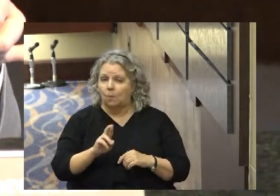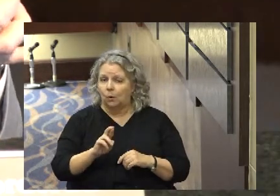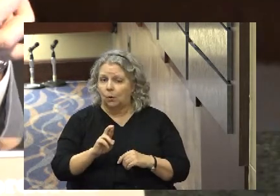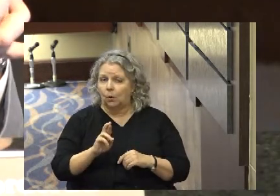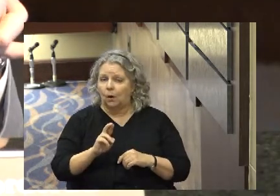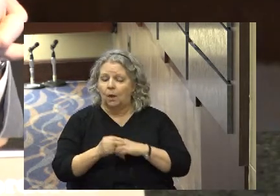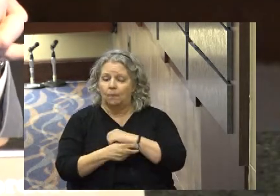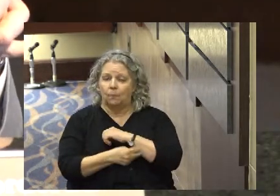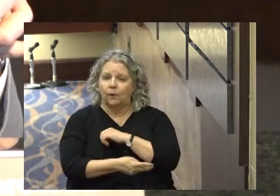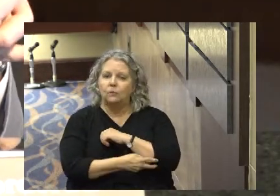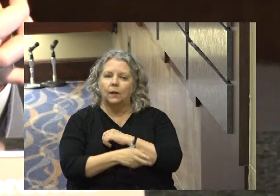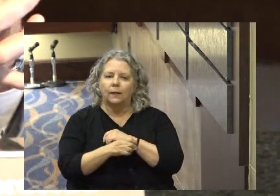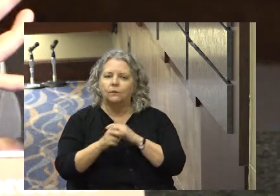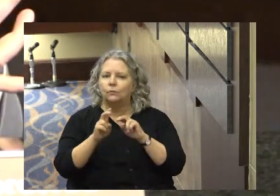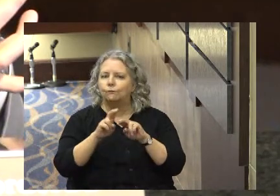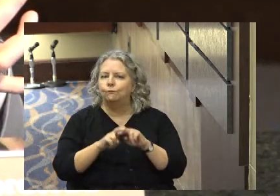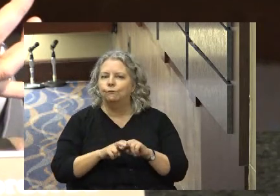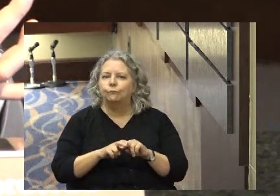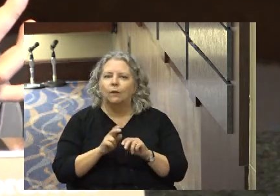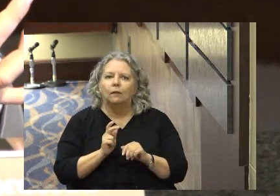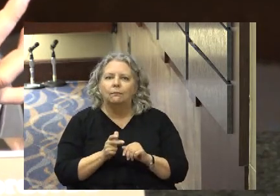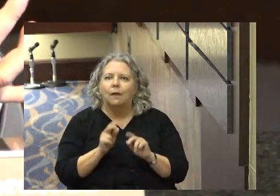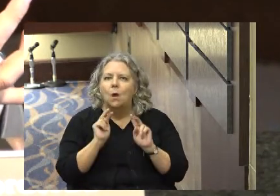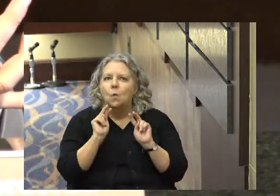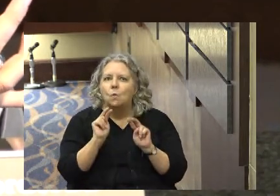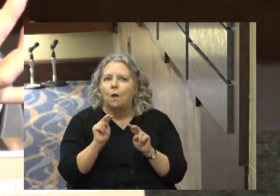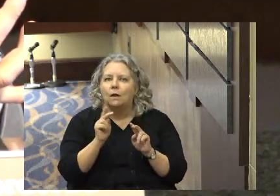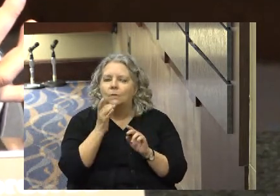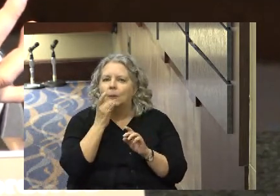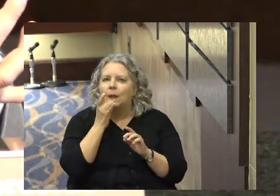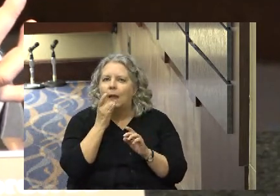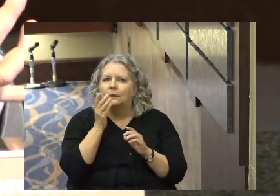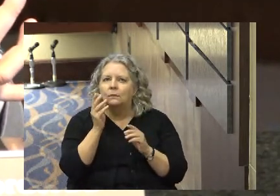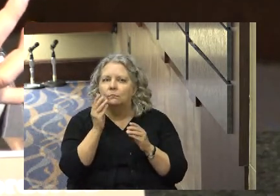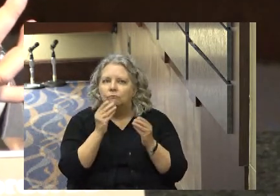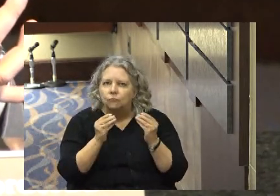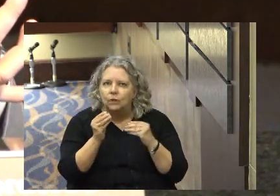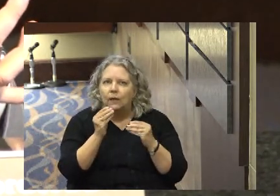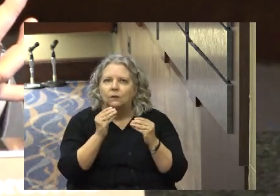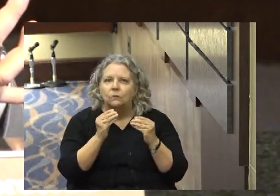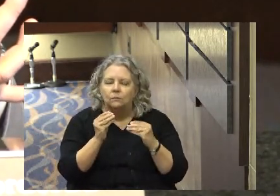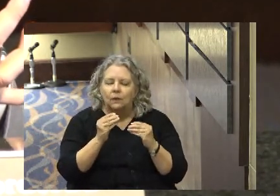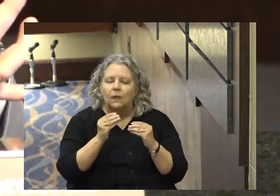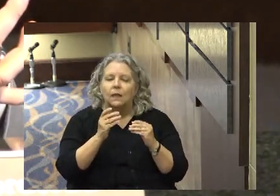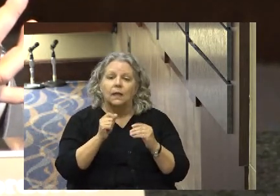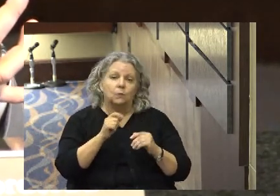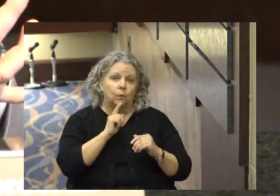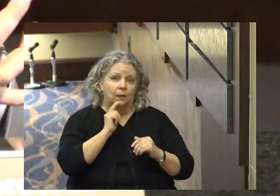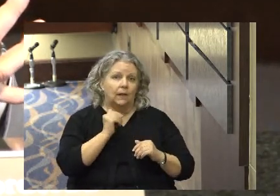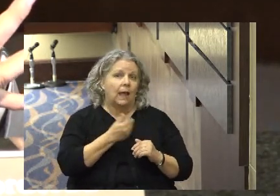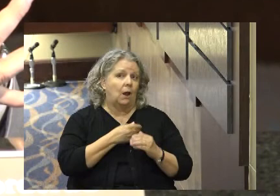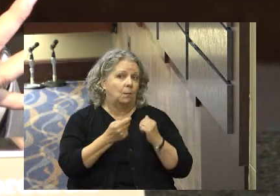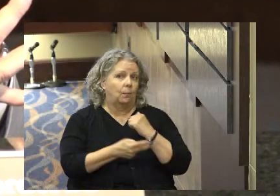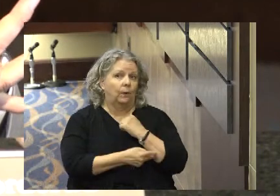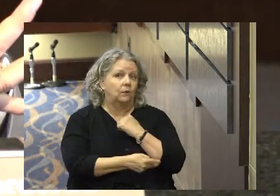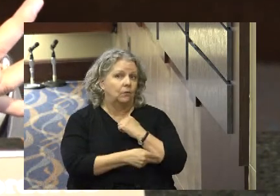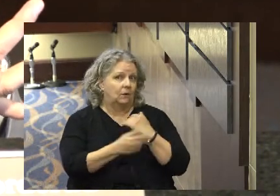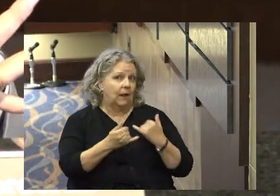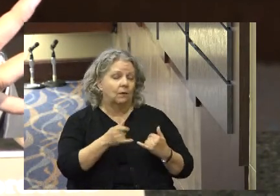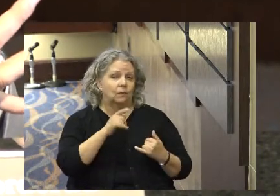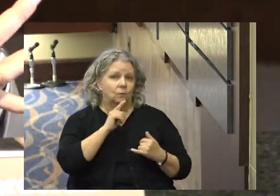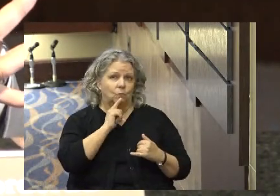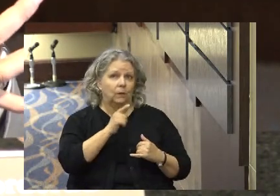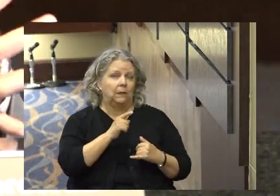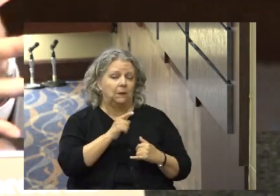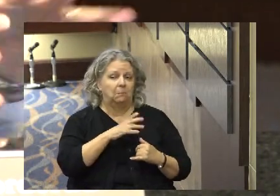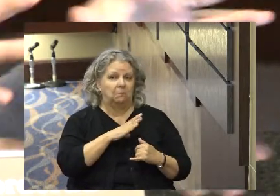pretty impressive. And on the other hand, I would say the way that our current bridge functions is pretty impressive as it is, the way it lights up. So I don't